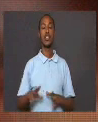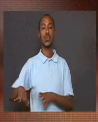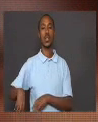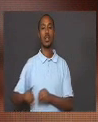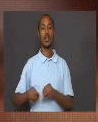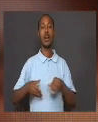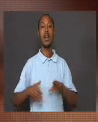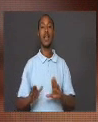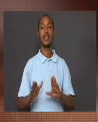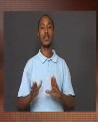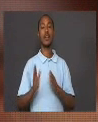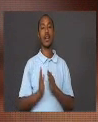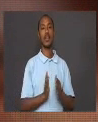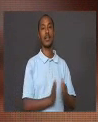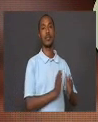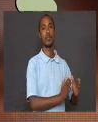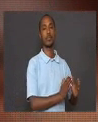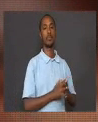Students, let's get ready.